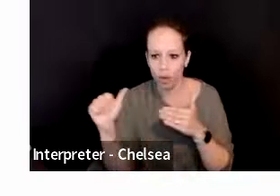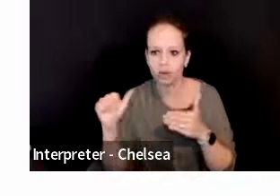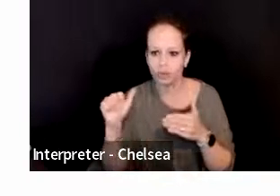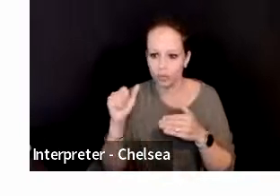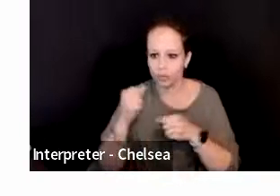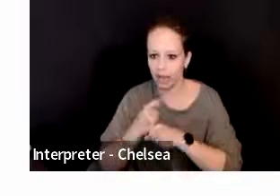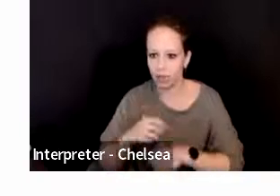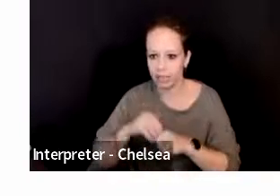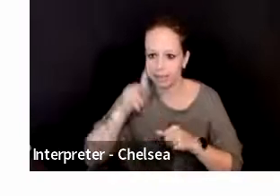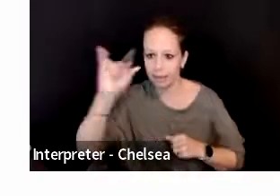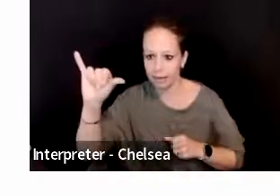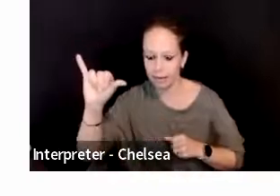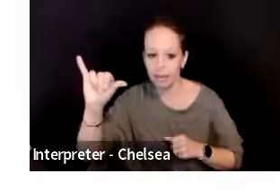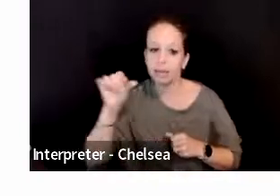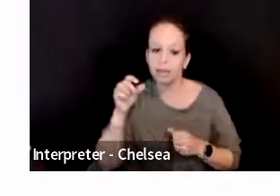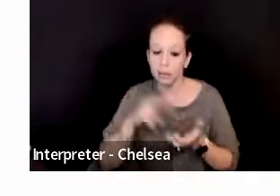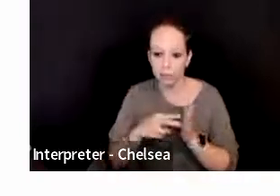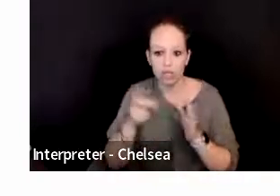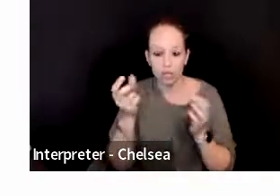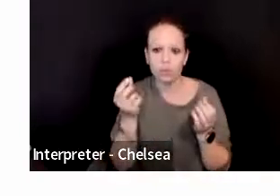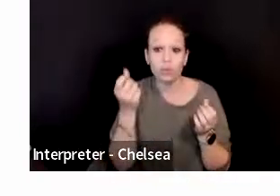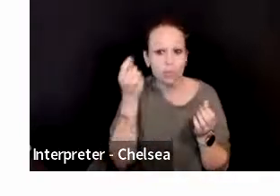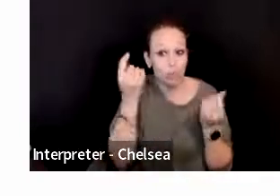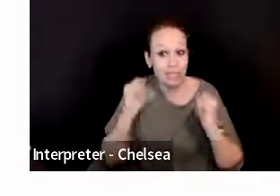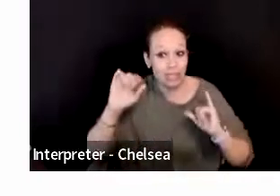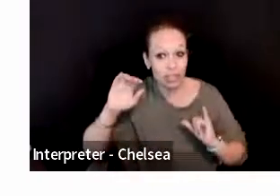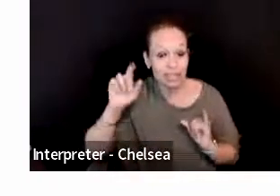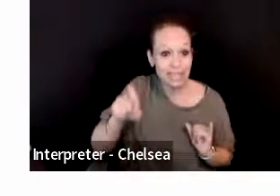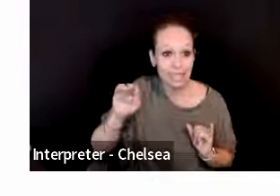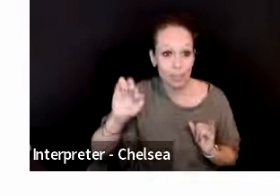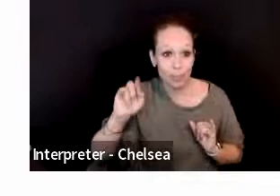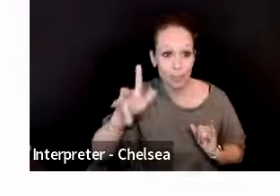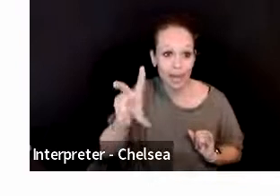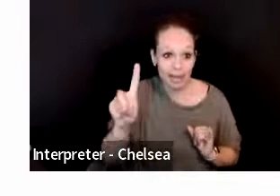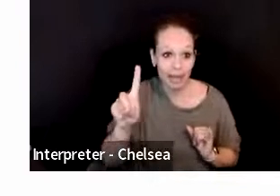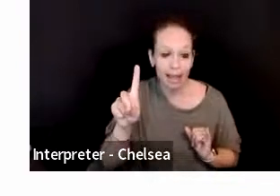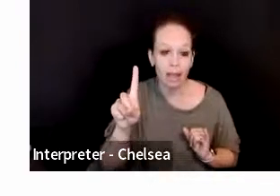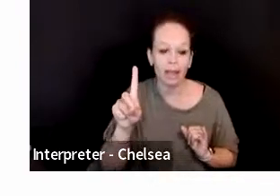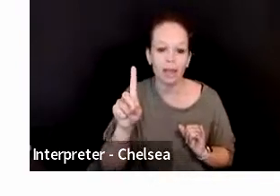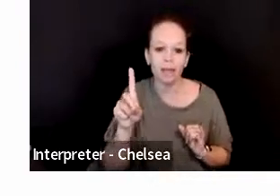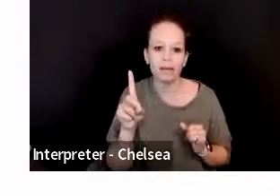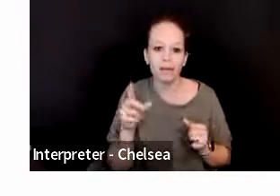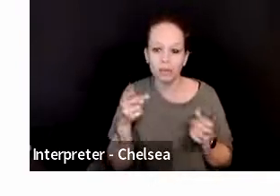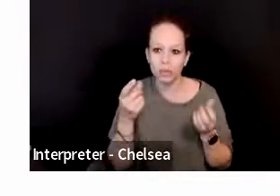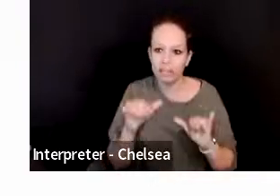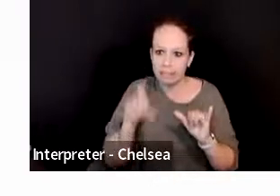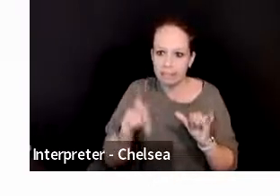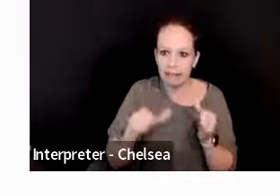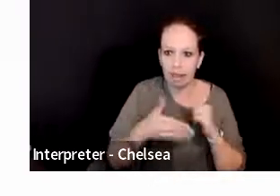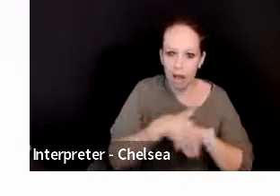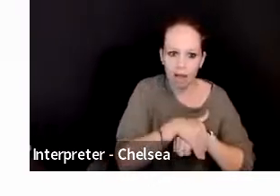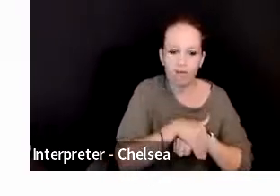in Kentucky. You would still need Medicaid and you would be using the coverage, and you would limit what